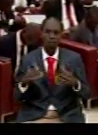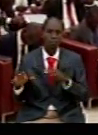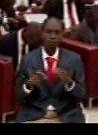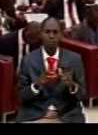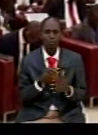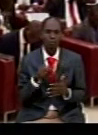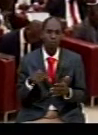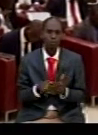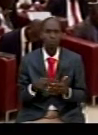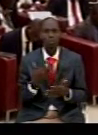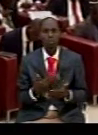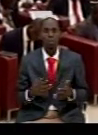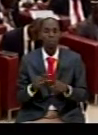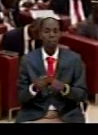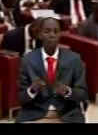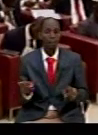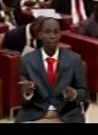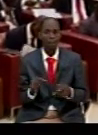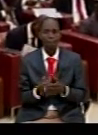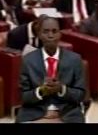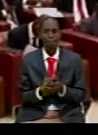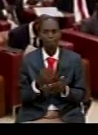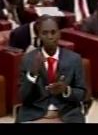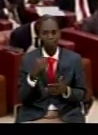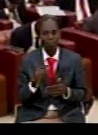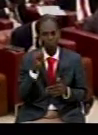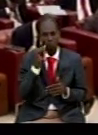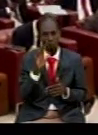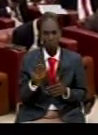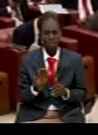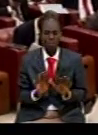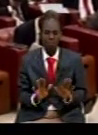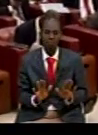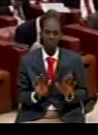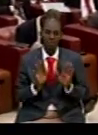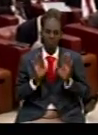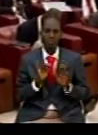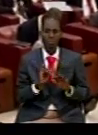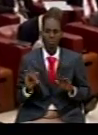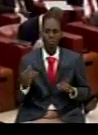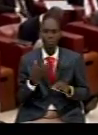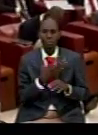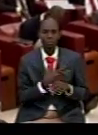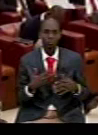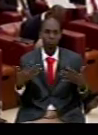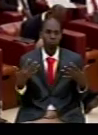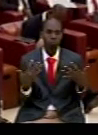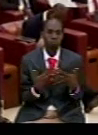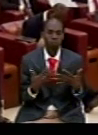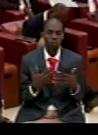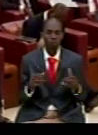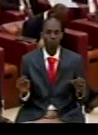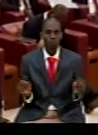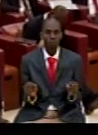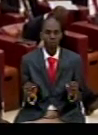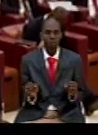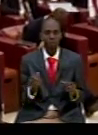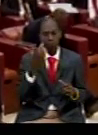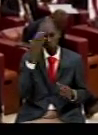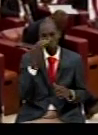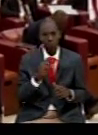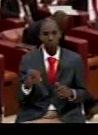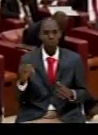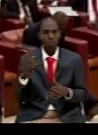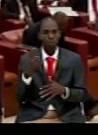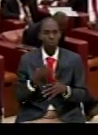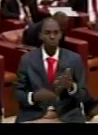thing. But the woman, fearing and trembling, knowing what